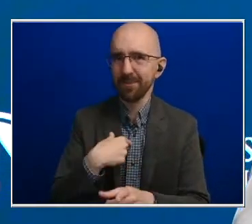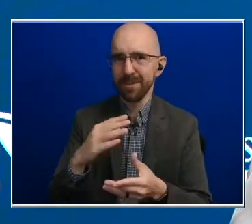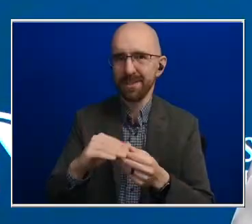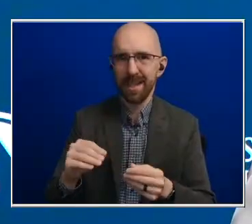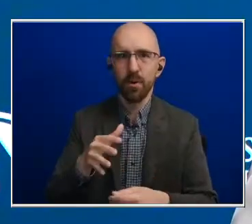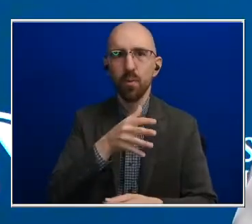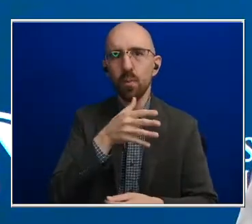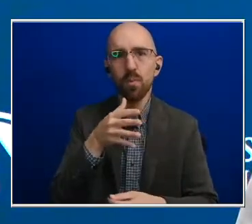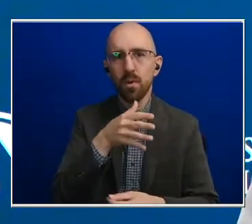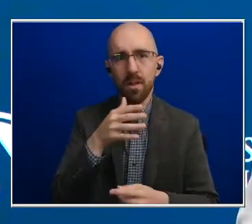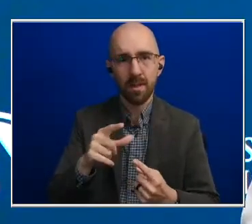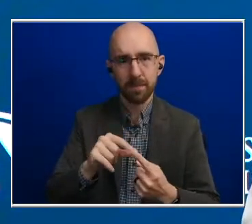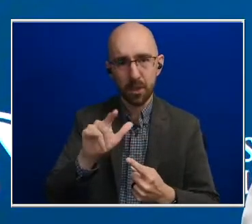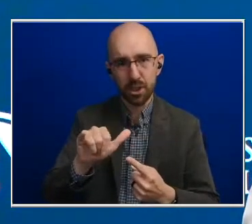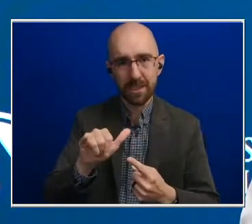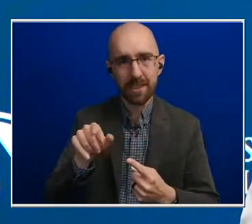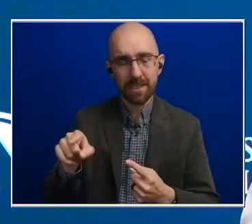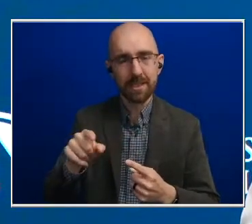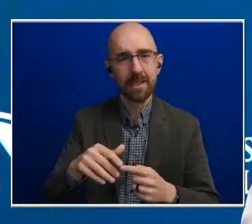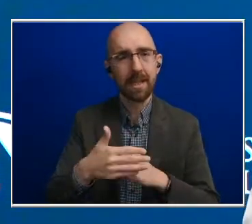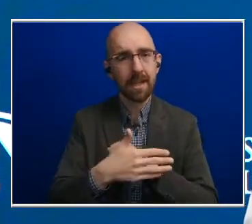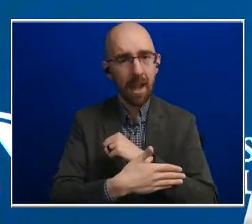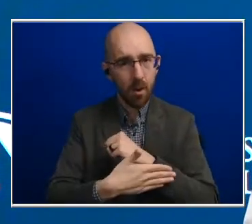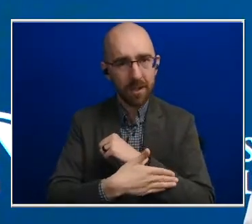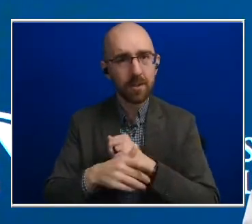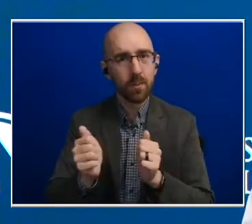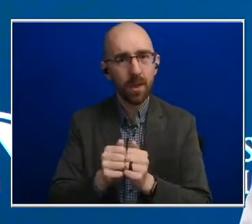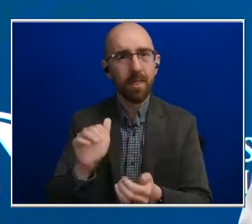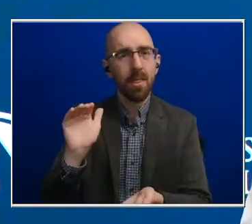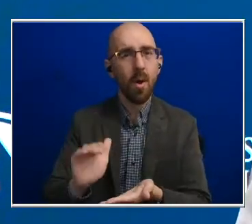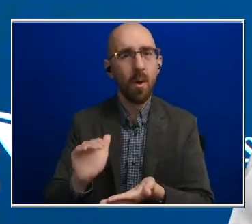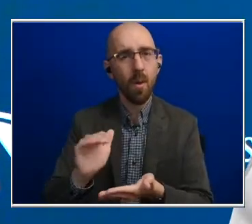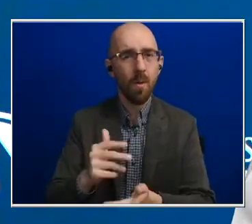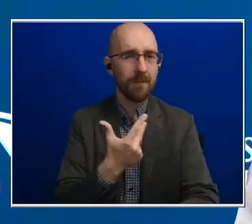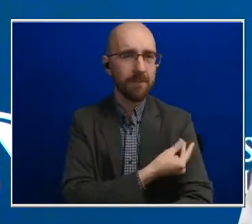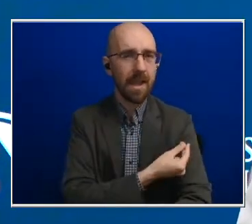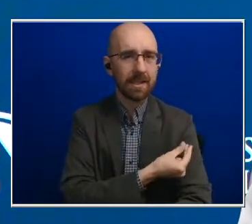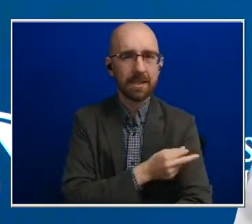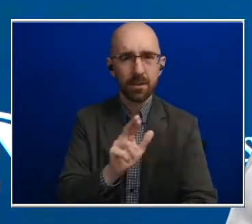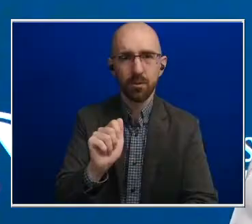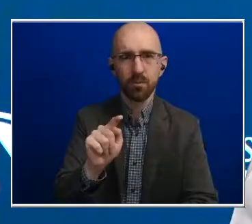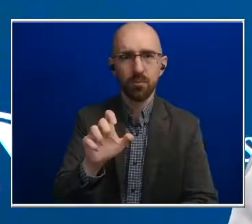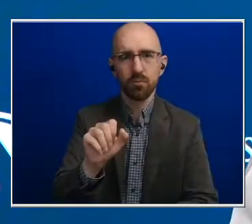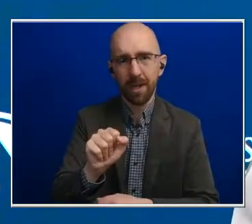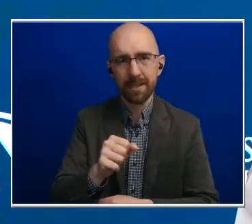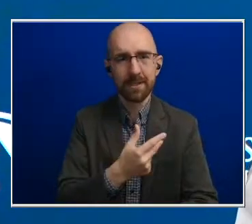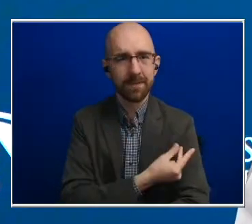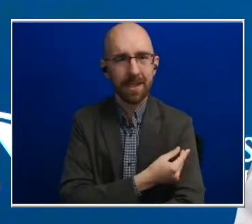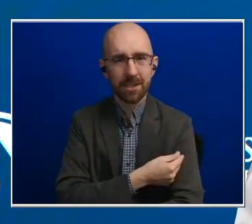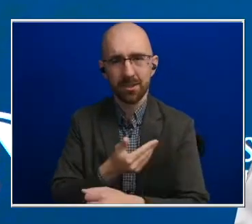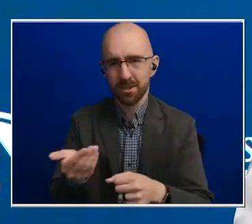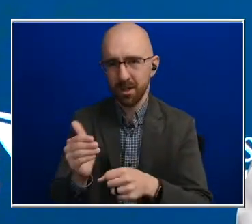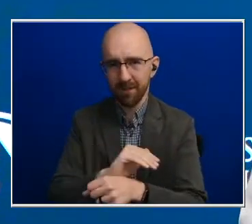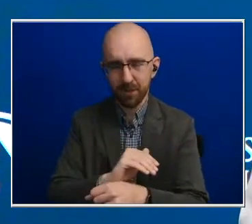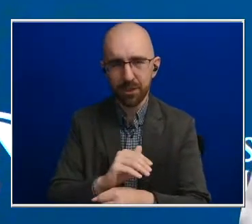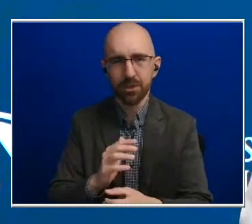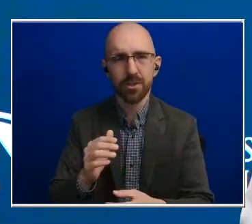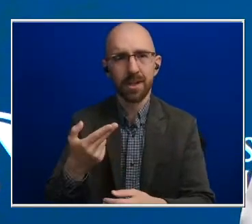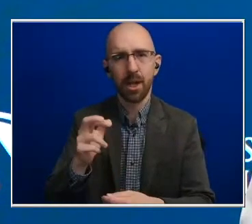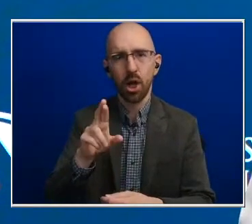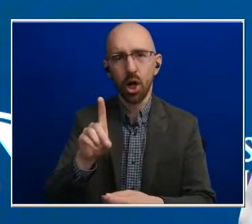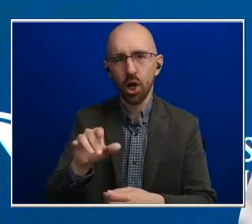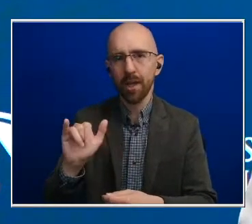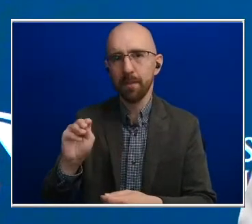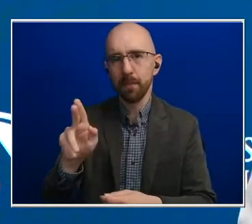those areas and those counties with lower vaccination rates, vaccination coverage, herd immunity, if you will. We know